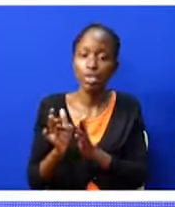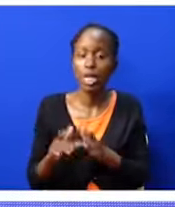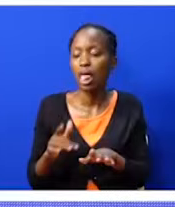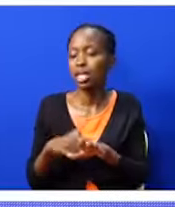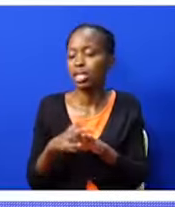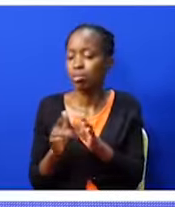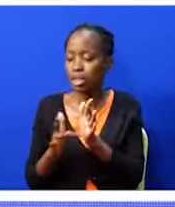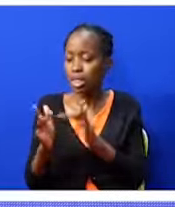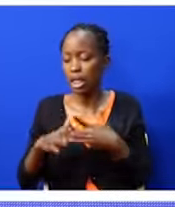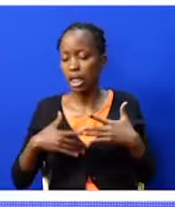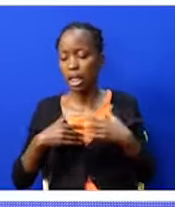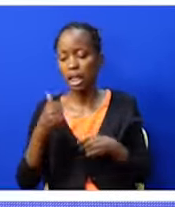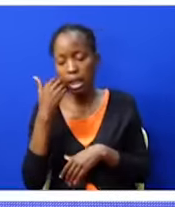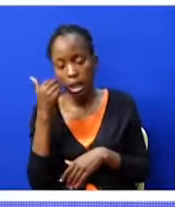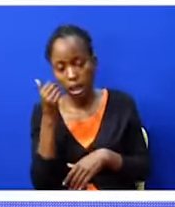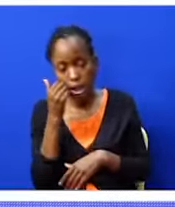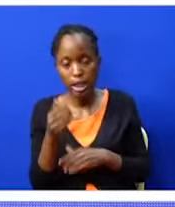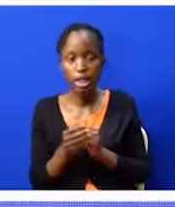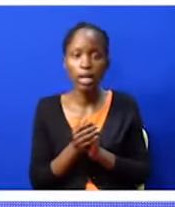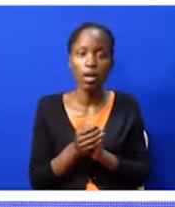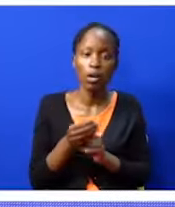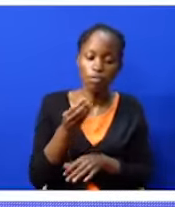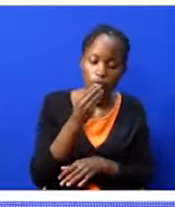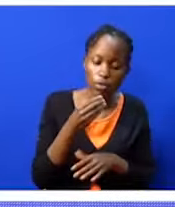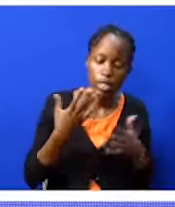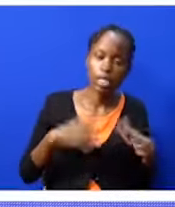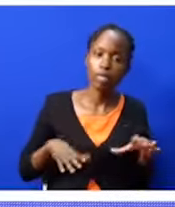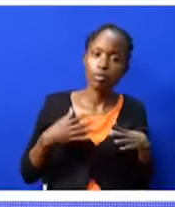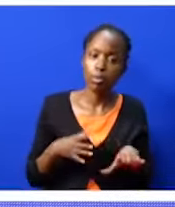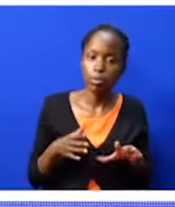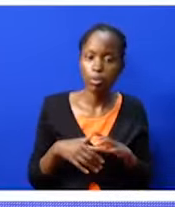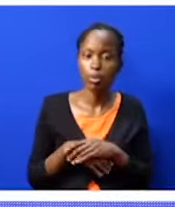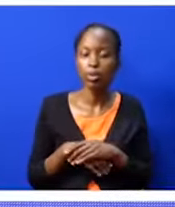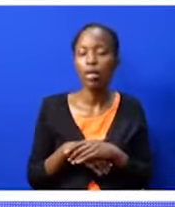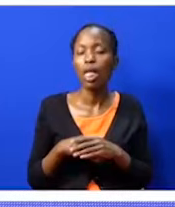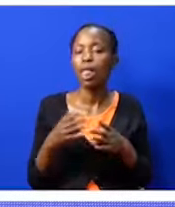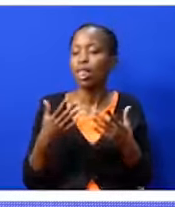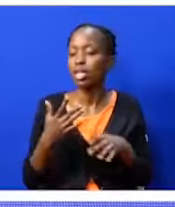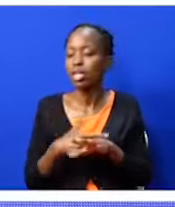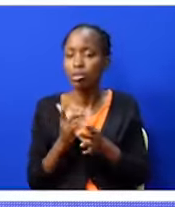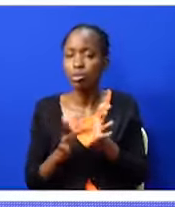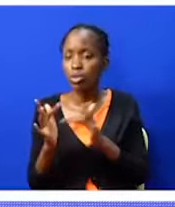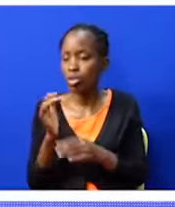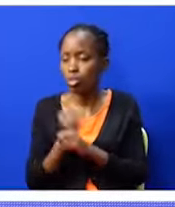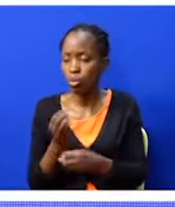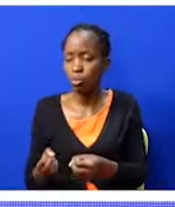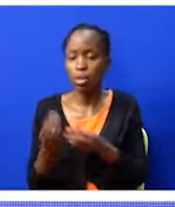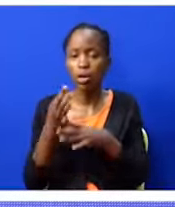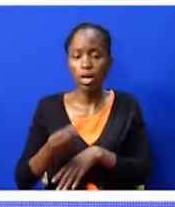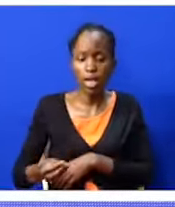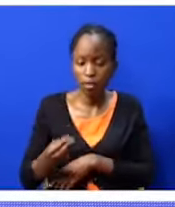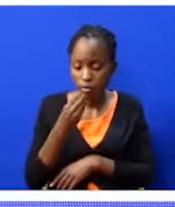the sick, as Jesus was feeding people, the many people that he fed, the 5,000 people,